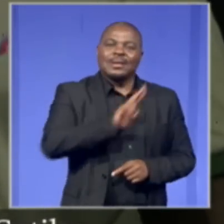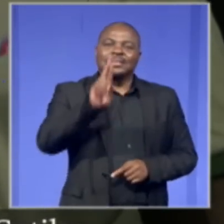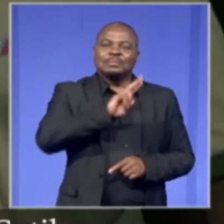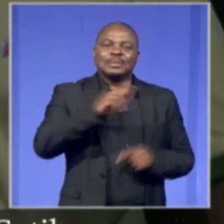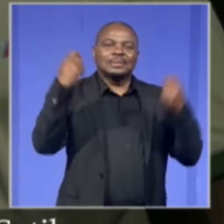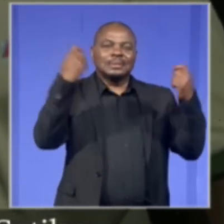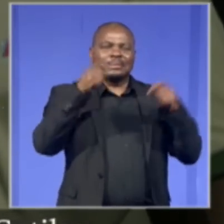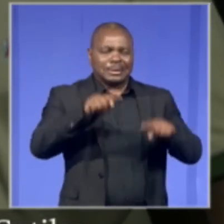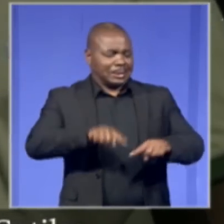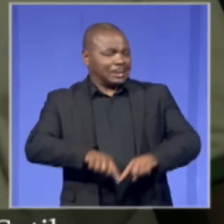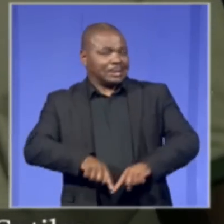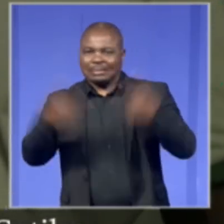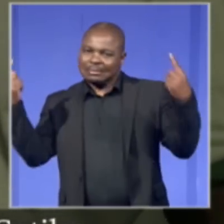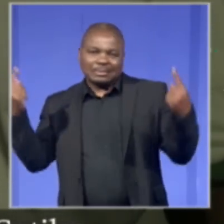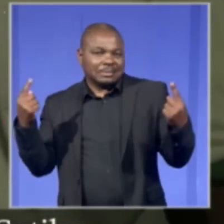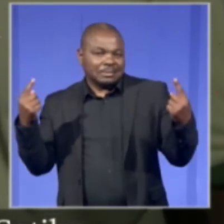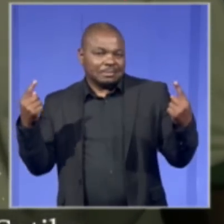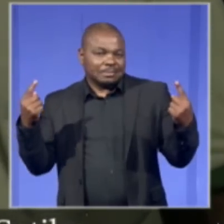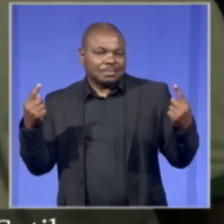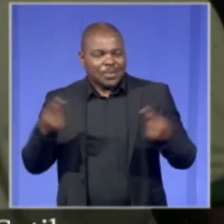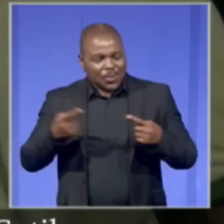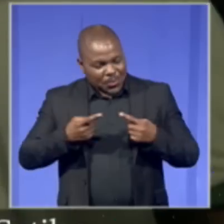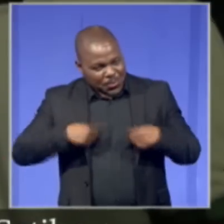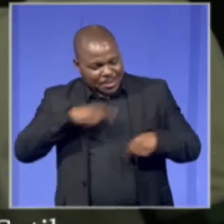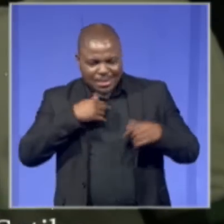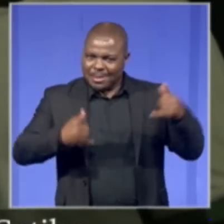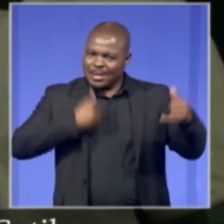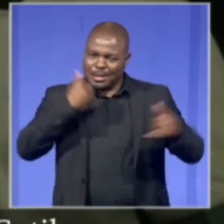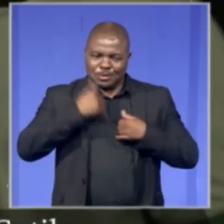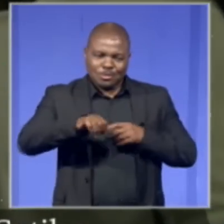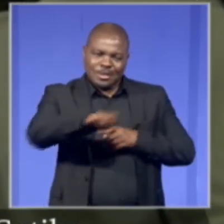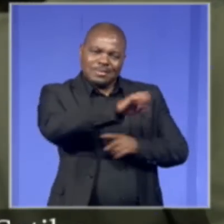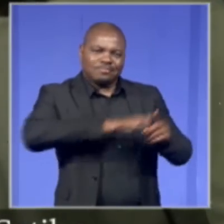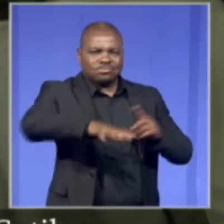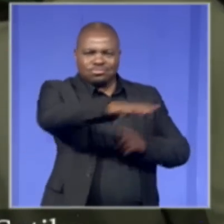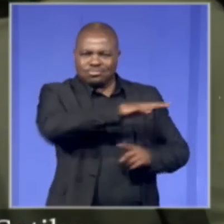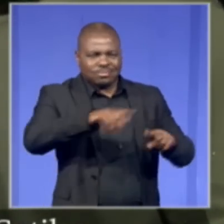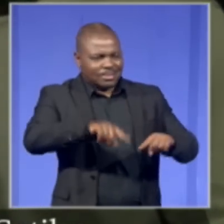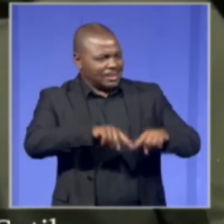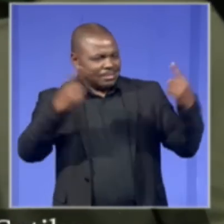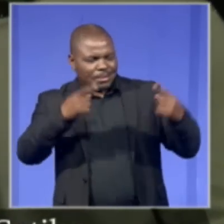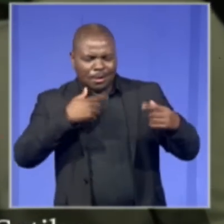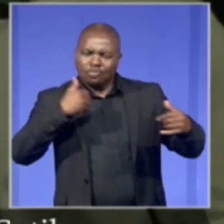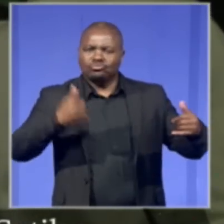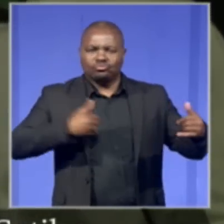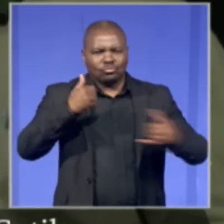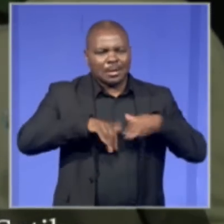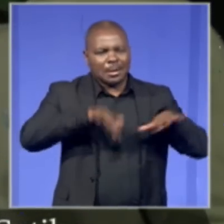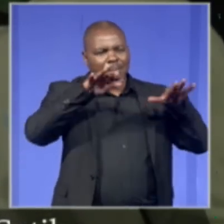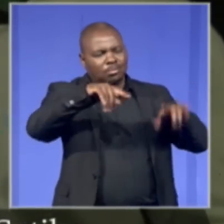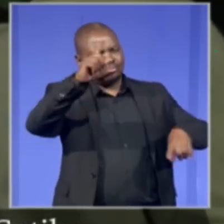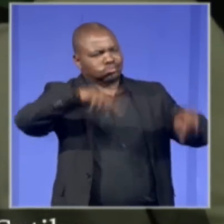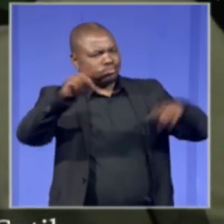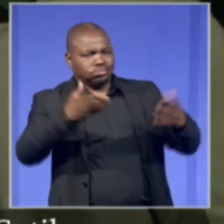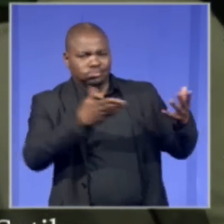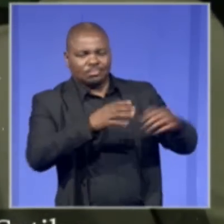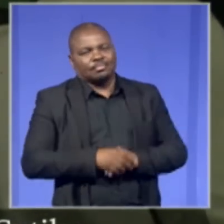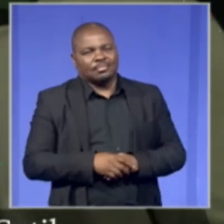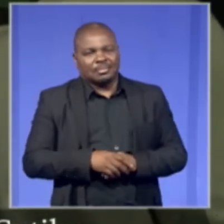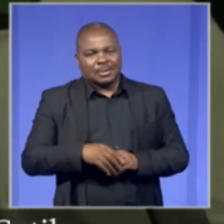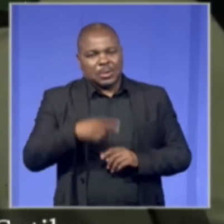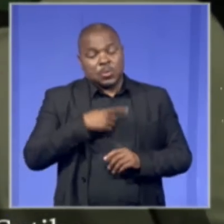that is different, totally different. And we're quite enjoying the environment and it's a different kind of an environment, different people. So what we're looking forward